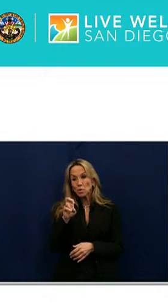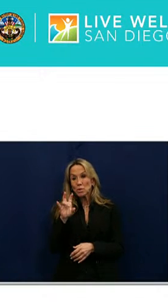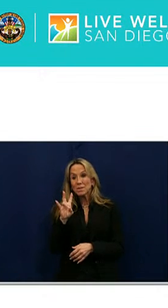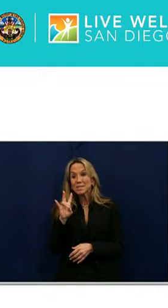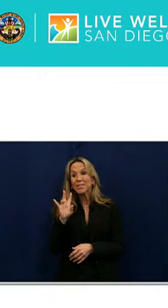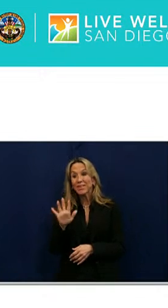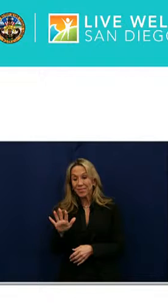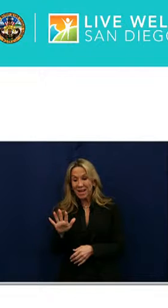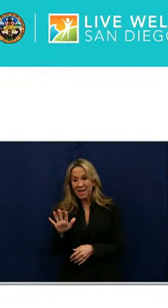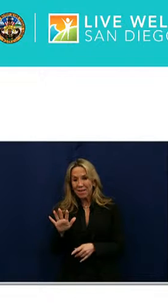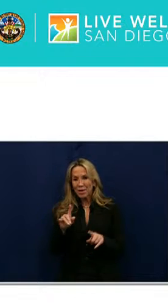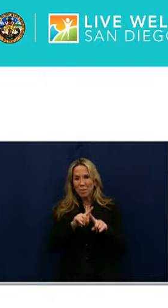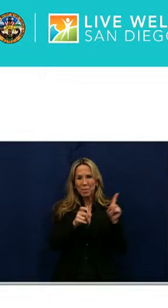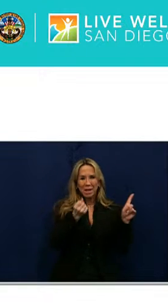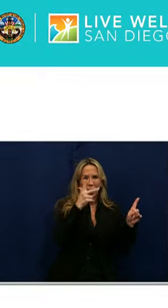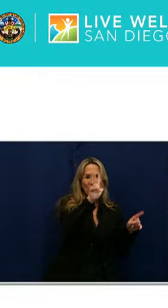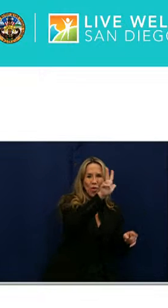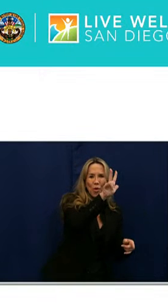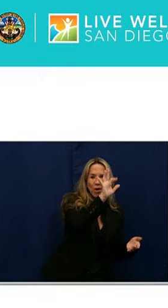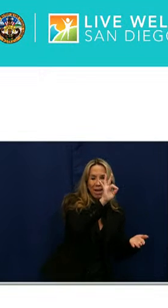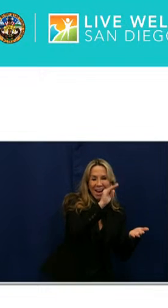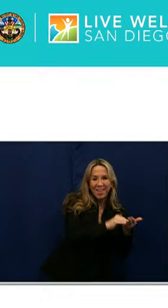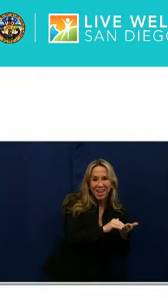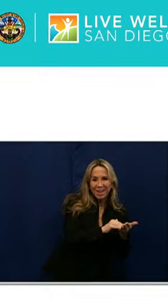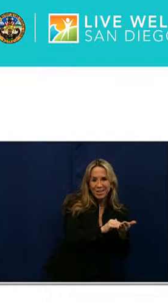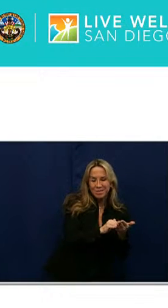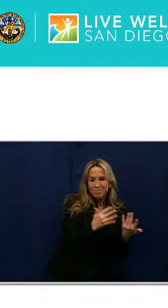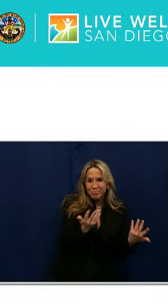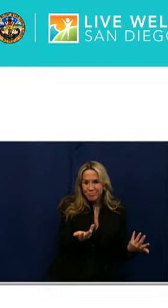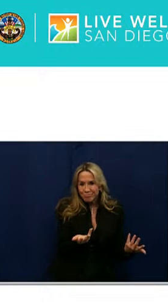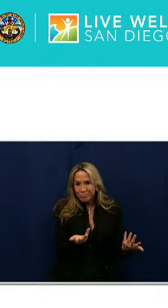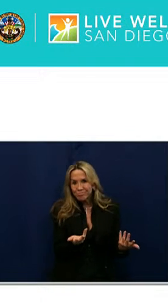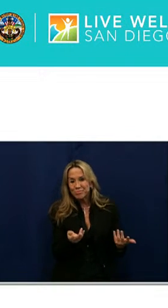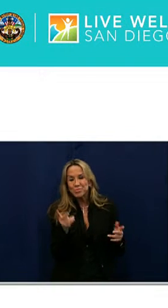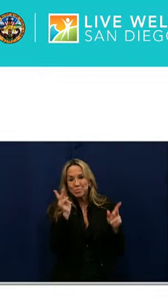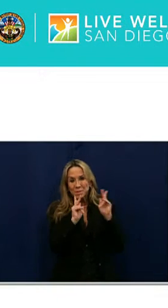29,275 doses, but there are about 39,000 individuals that